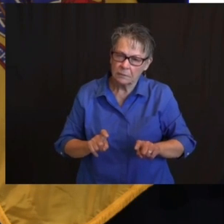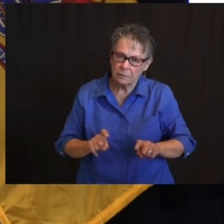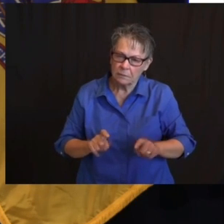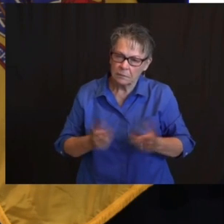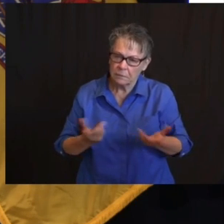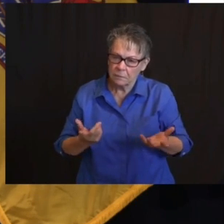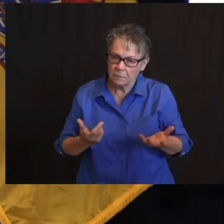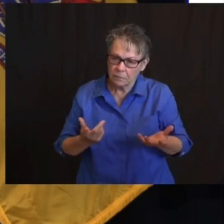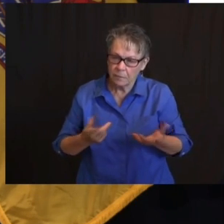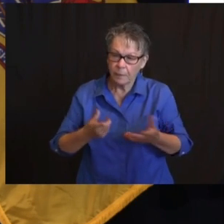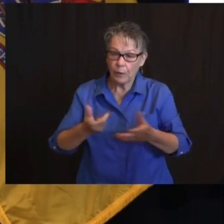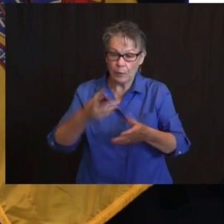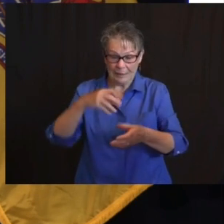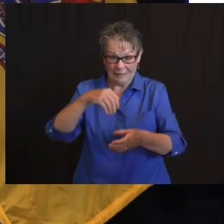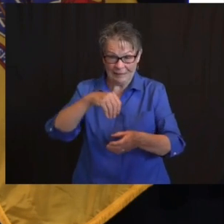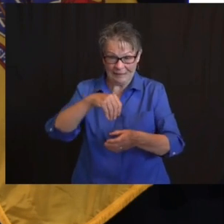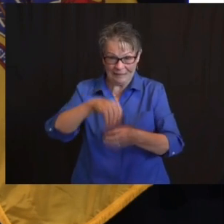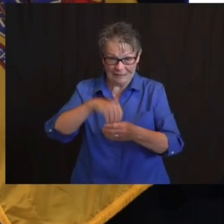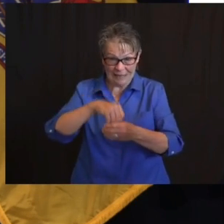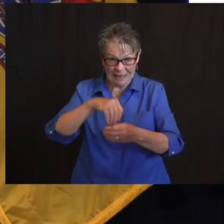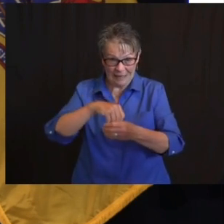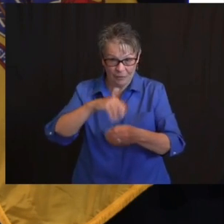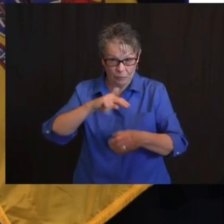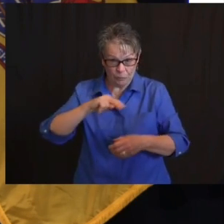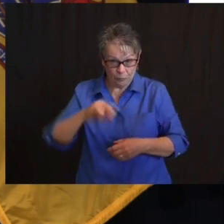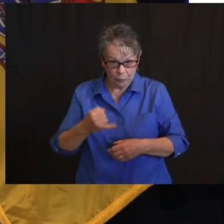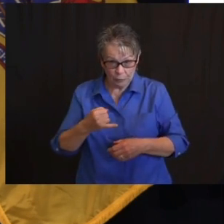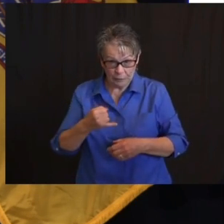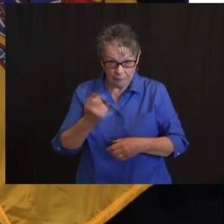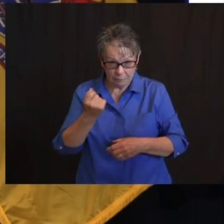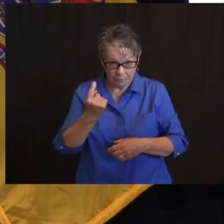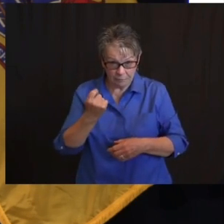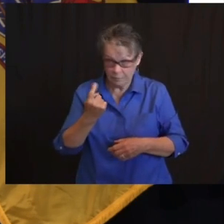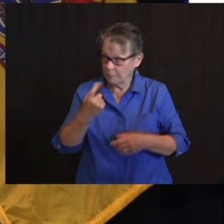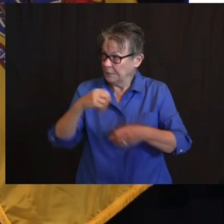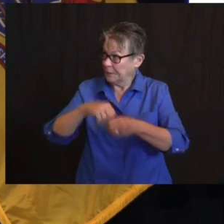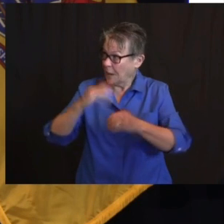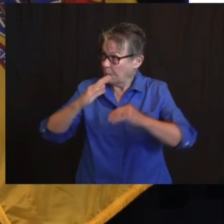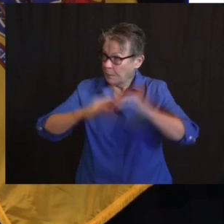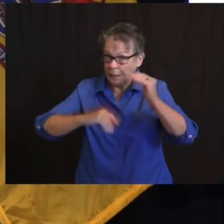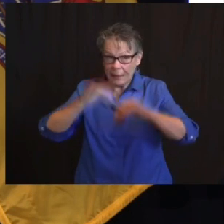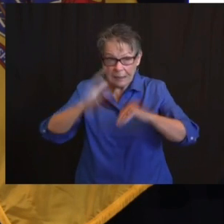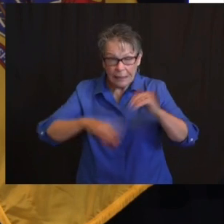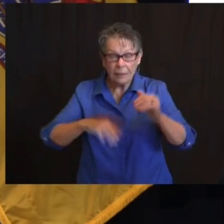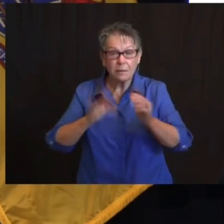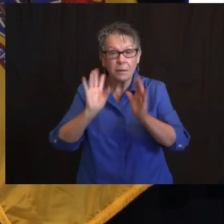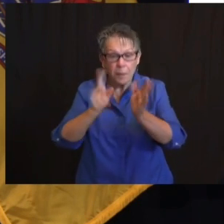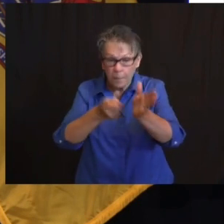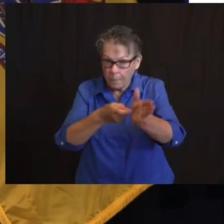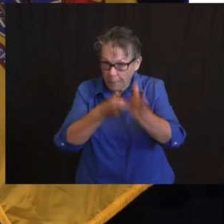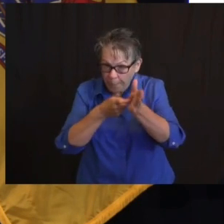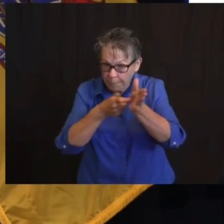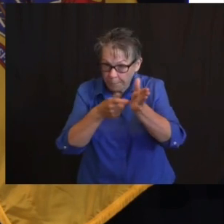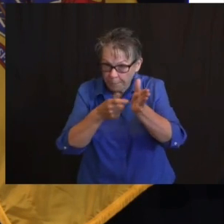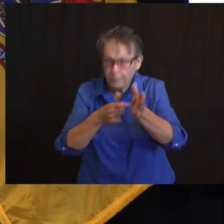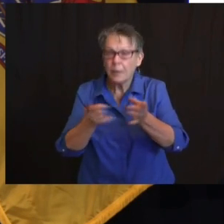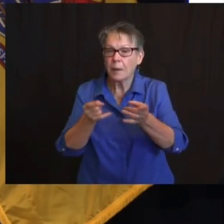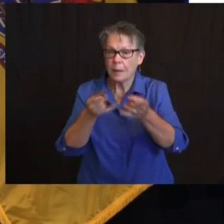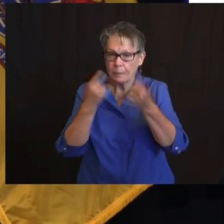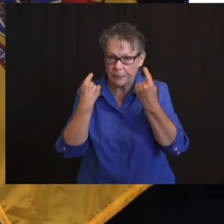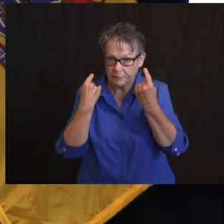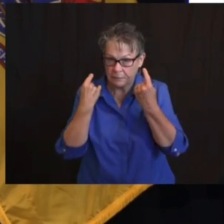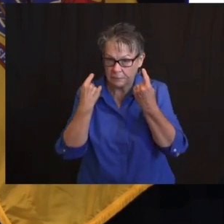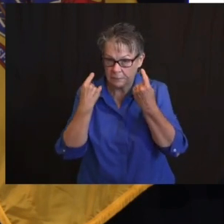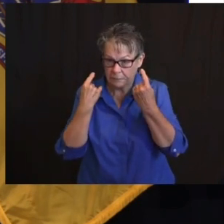recommending. We're telling you, have a face covering on. Now, if you're eating your dinner or your lunch, well, obviously you get